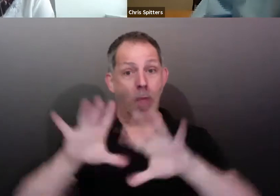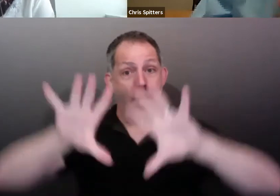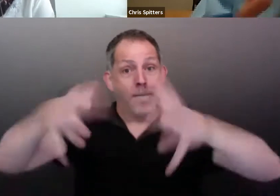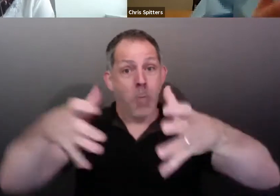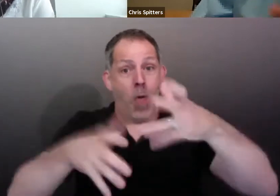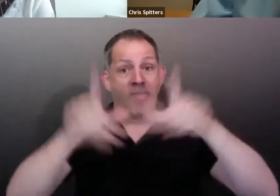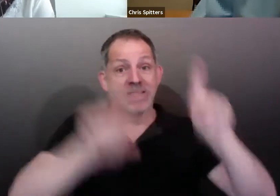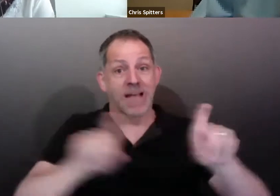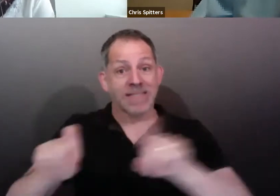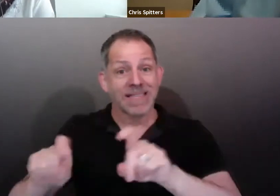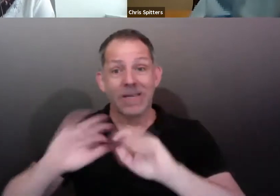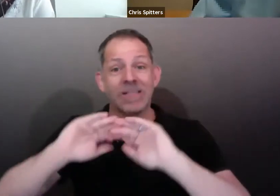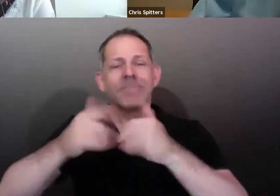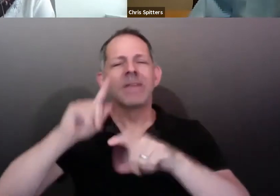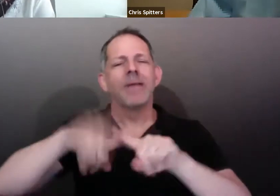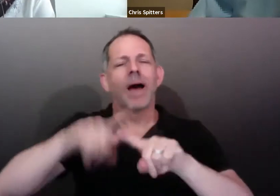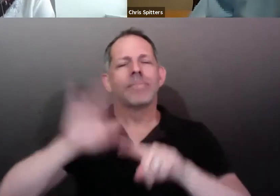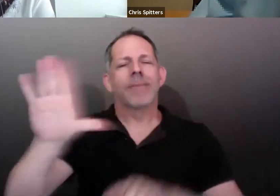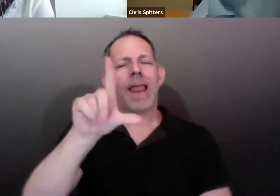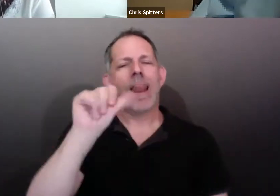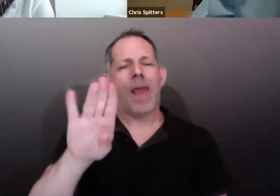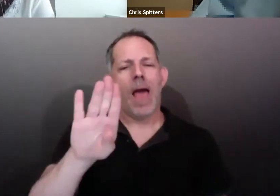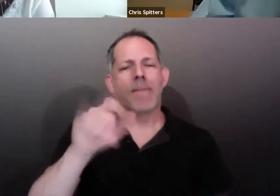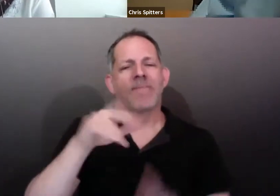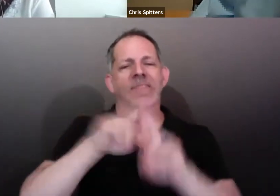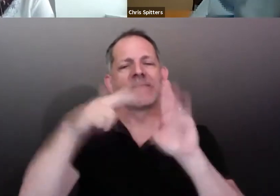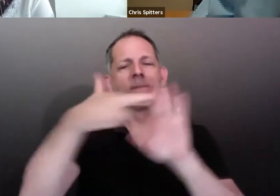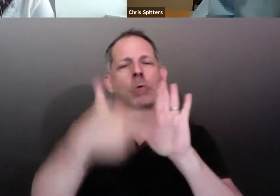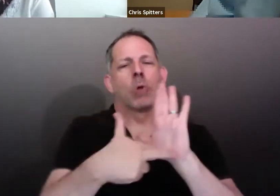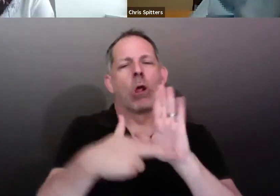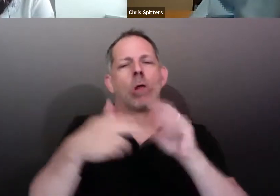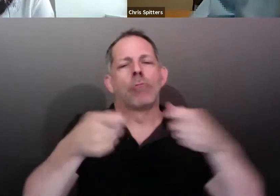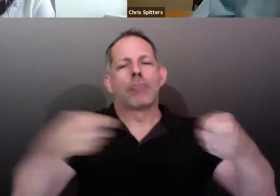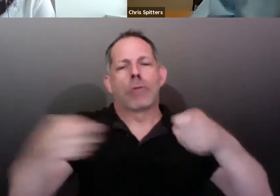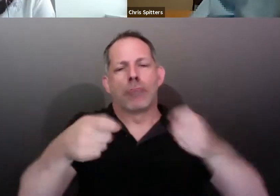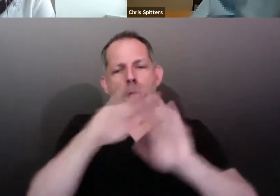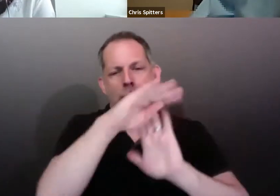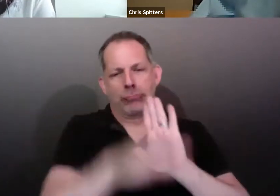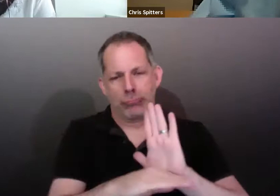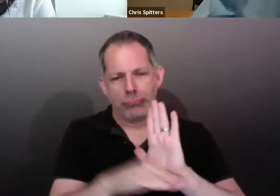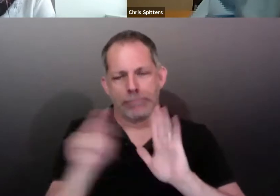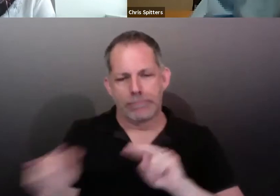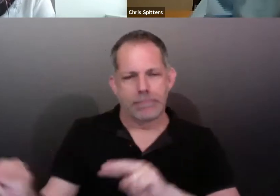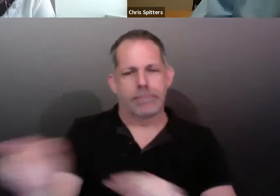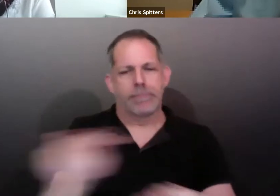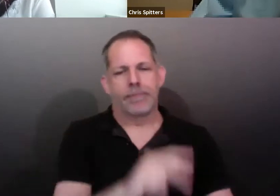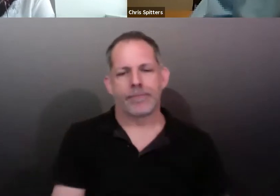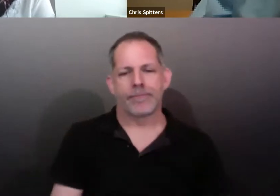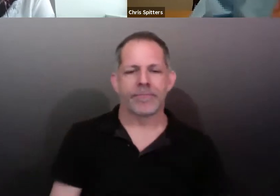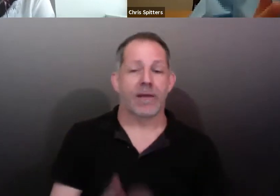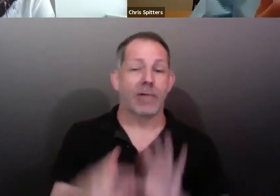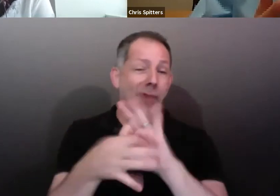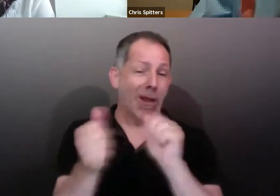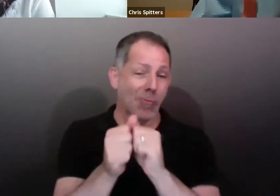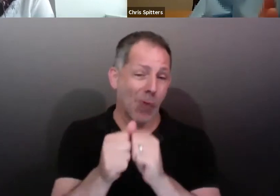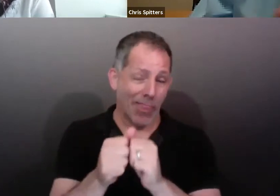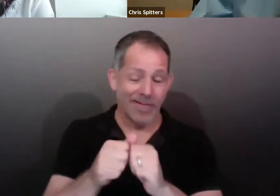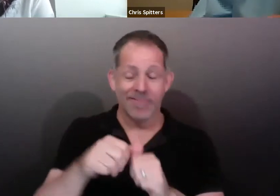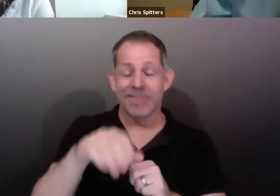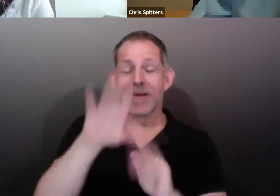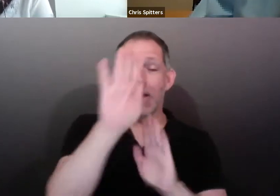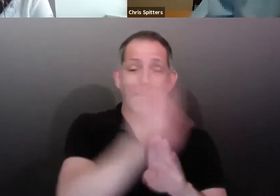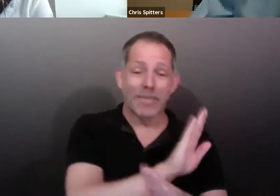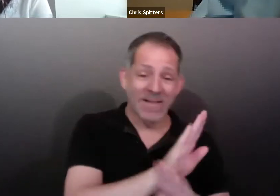state lab as well as commercial labs, that's going to be a decision that they make based on guidance from, you know, their own